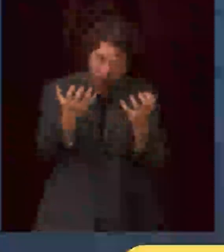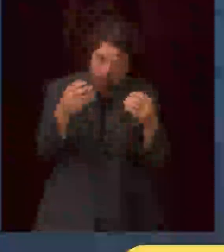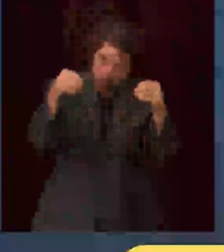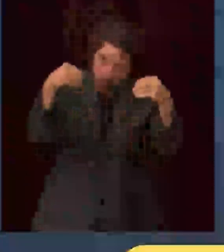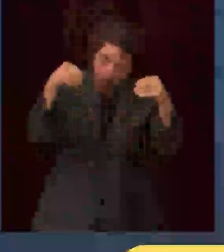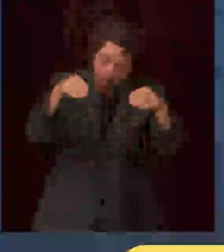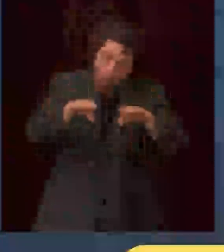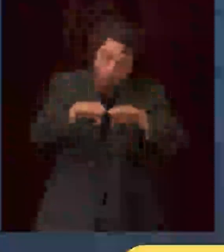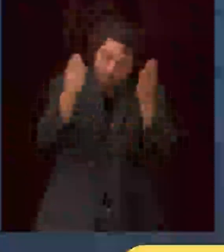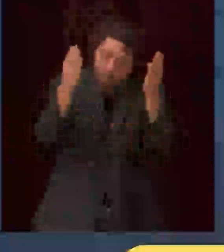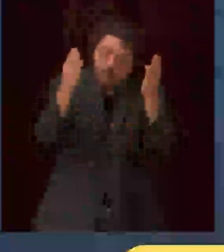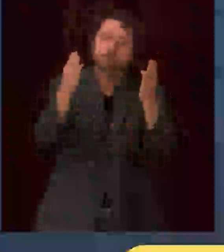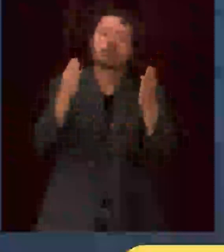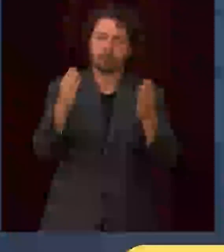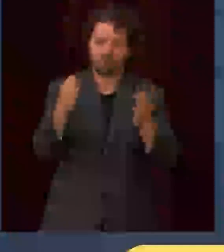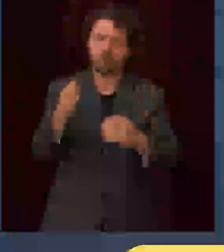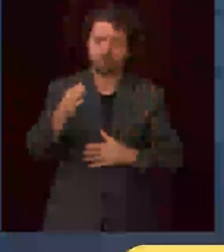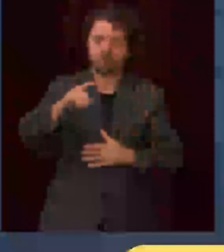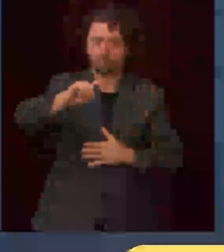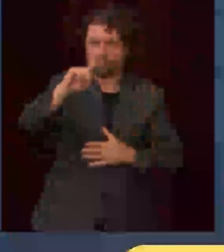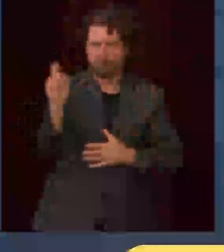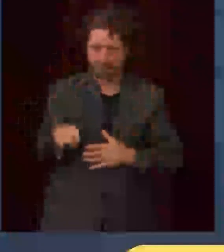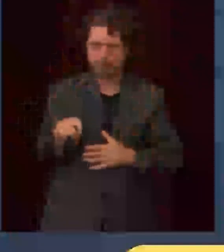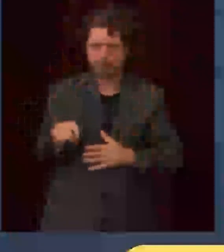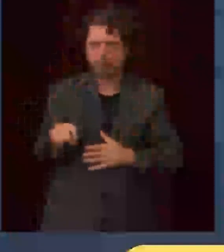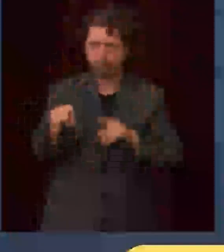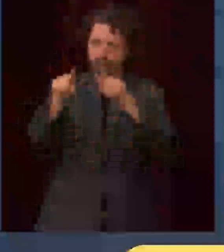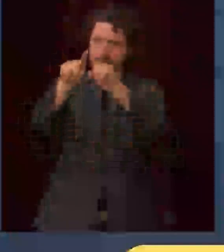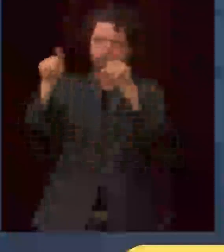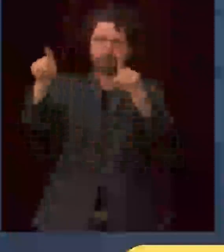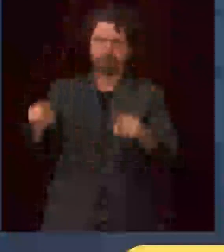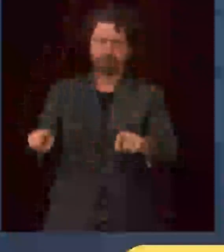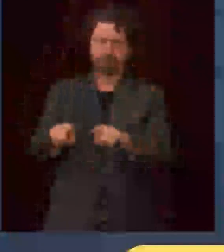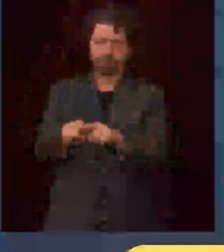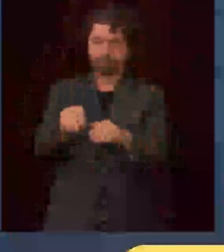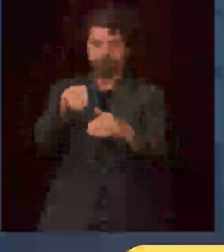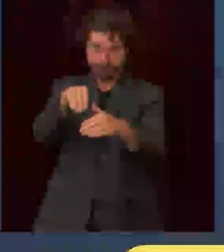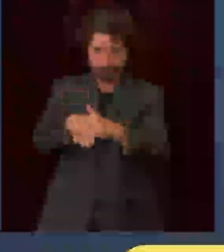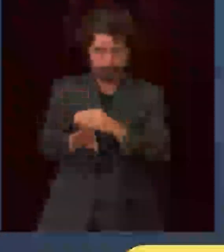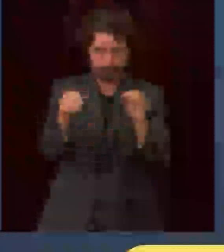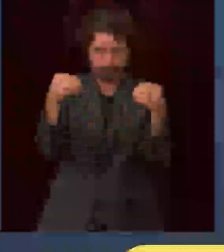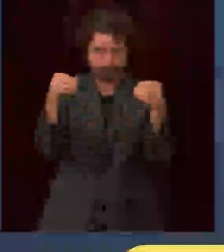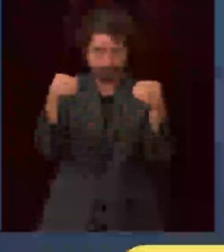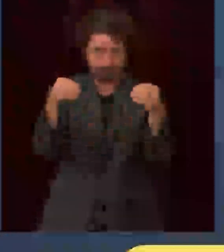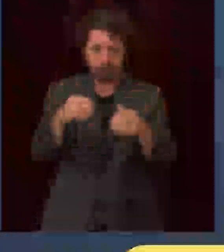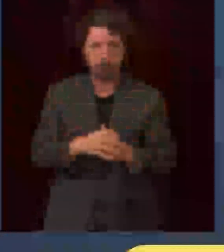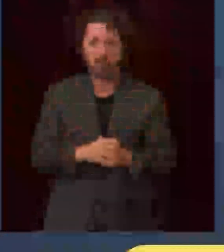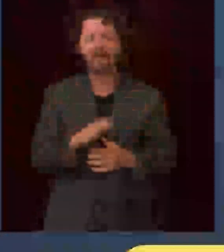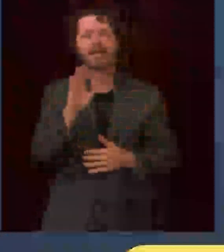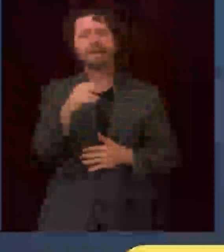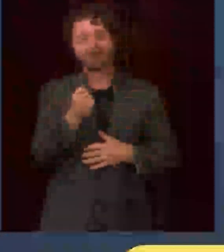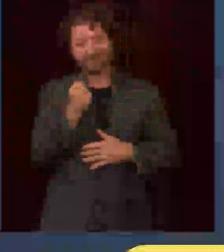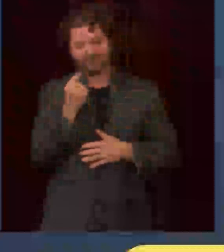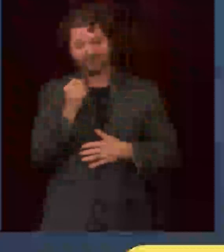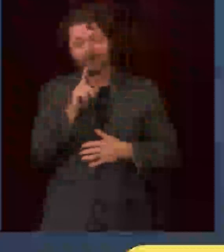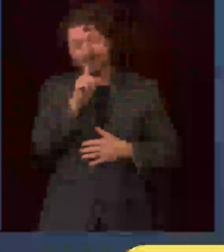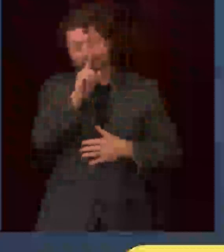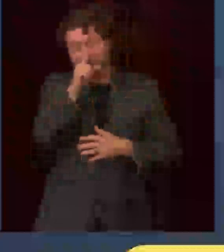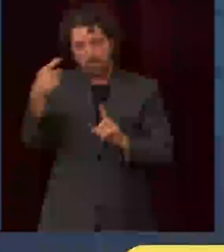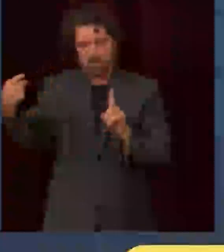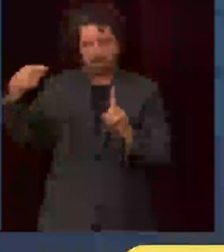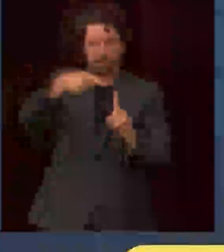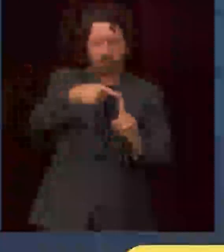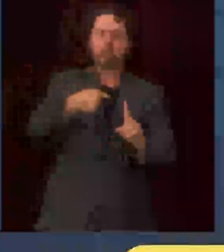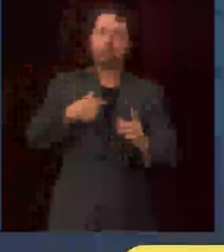will, but this is a matter of common sense and commitment and compassion, and that's what's really going to drive this issue. Now, as far as the decision, when this